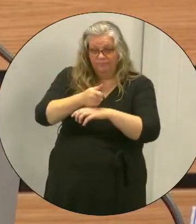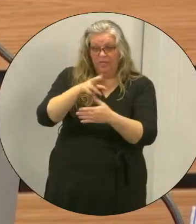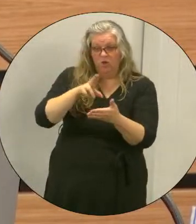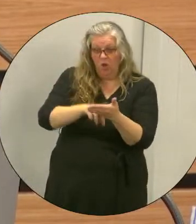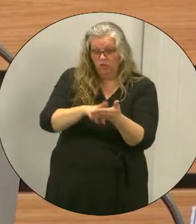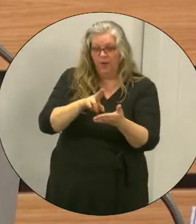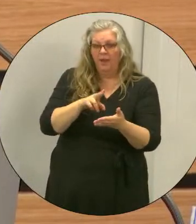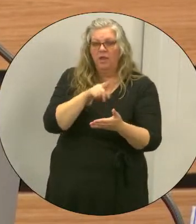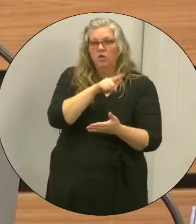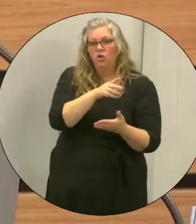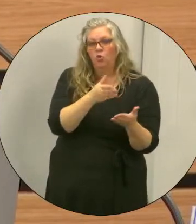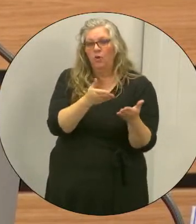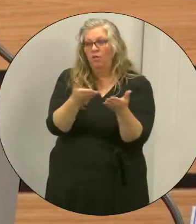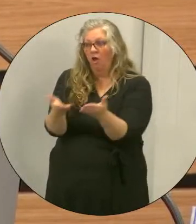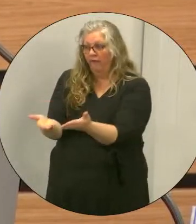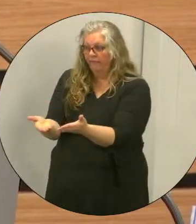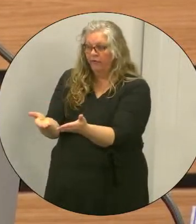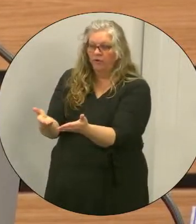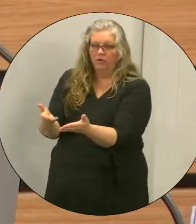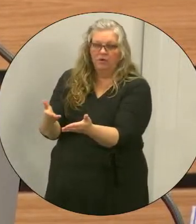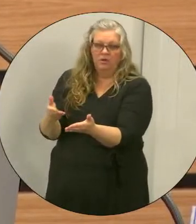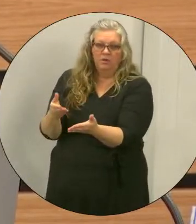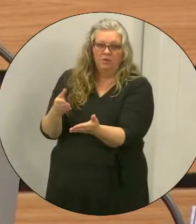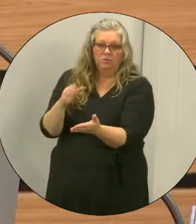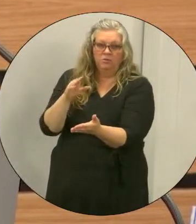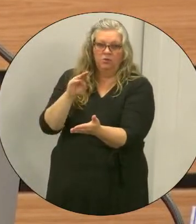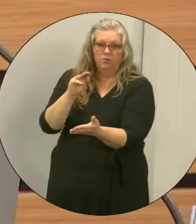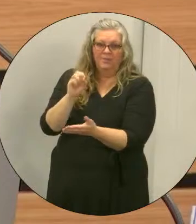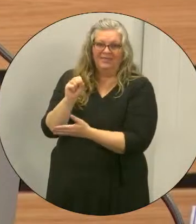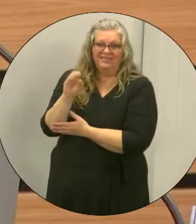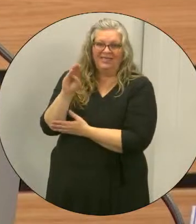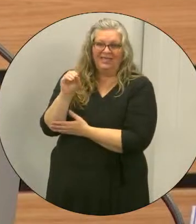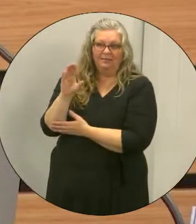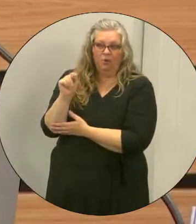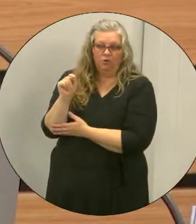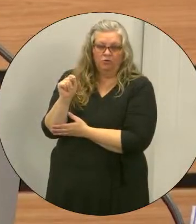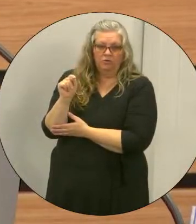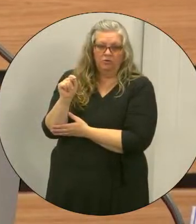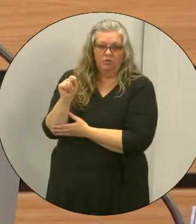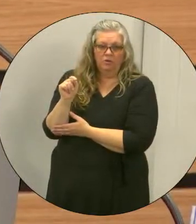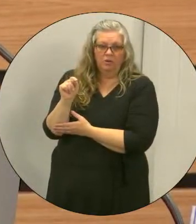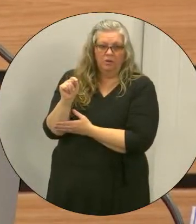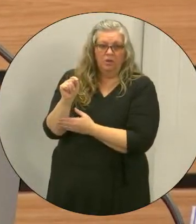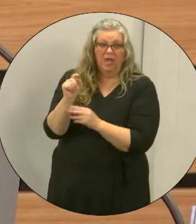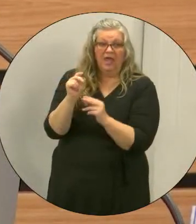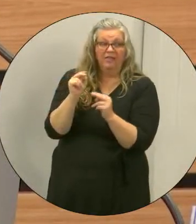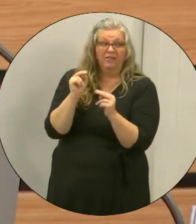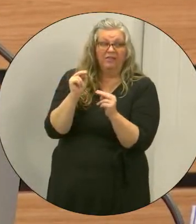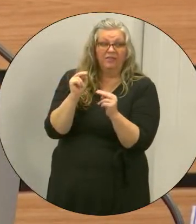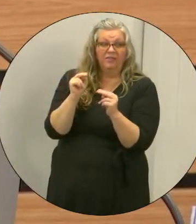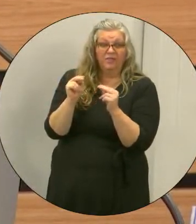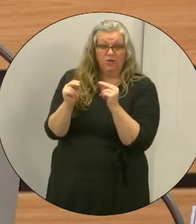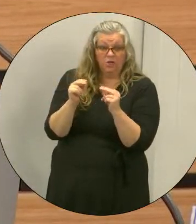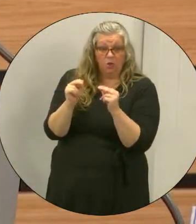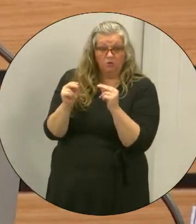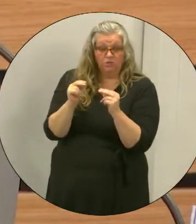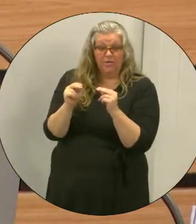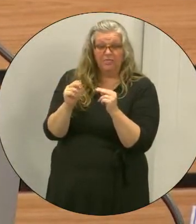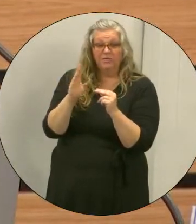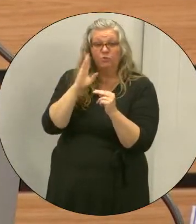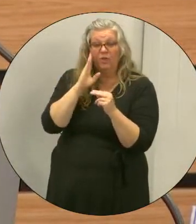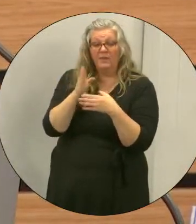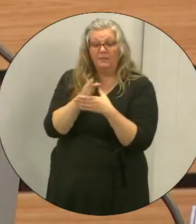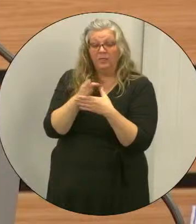will offer to Ms. Ebert, and the negotiations will be between Ms.